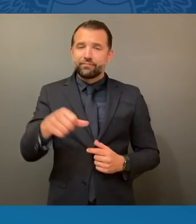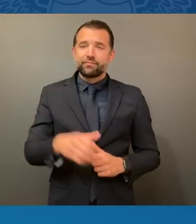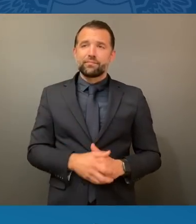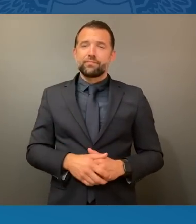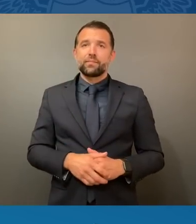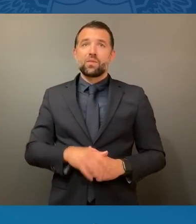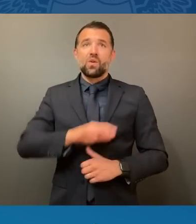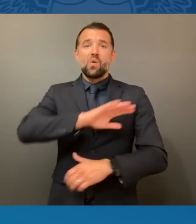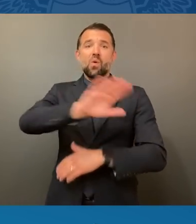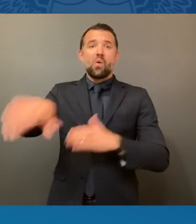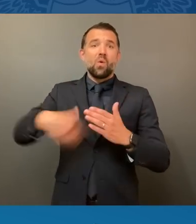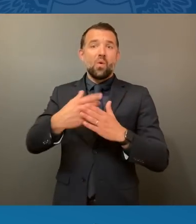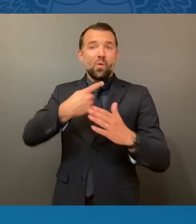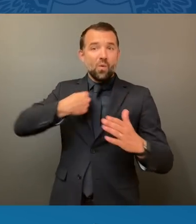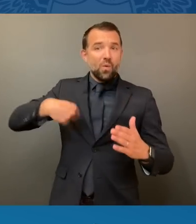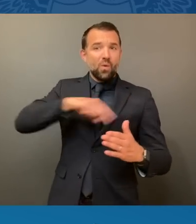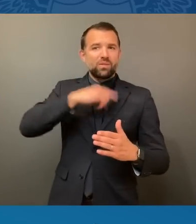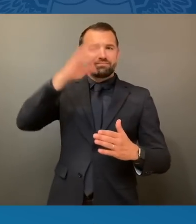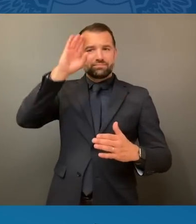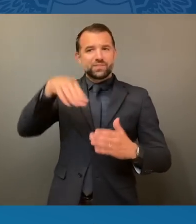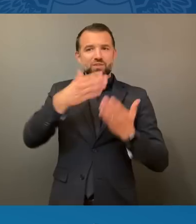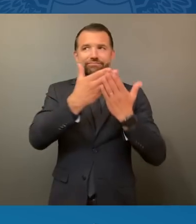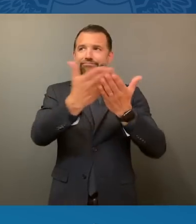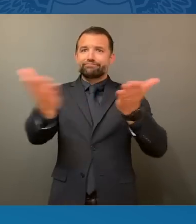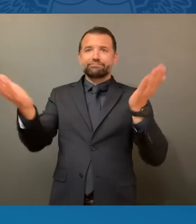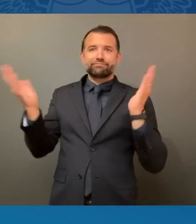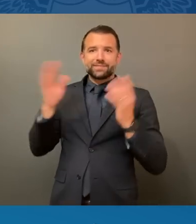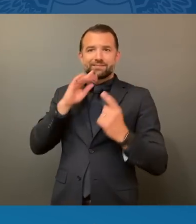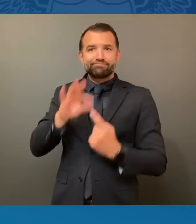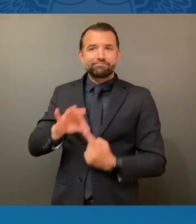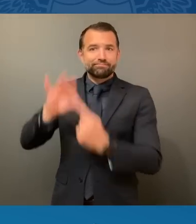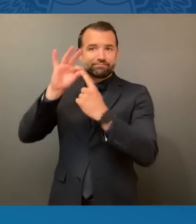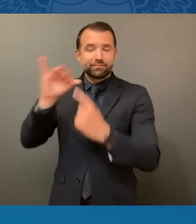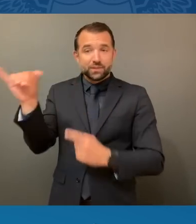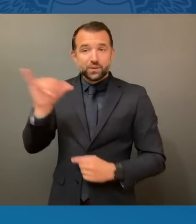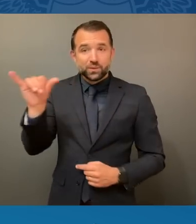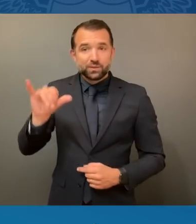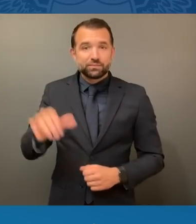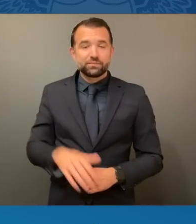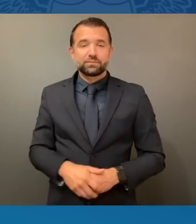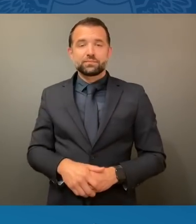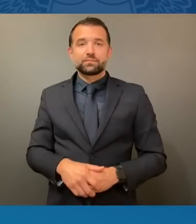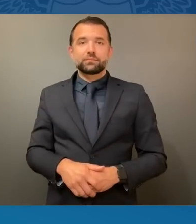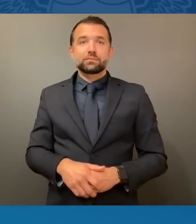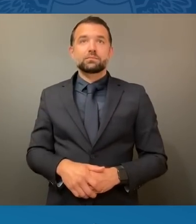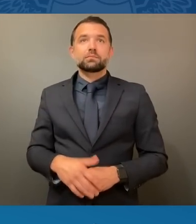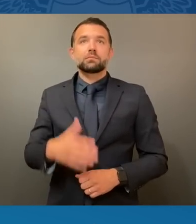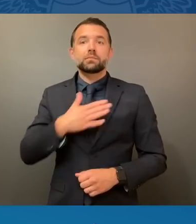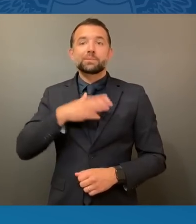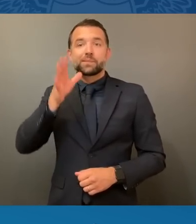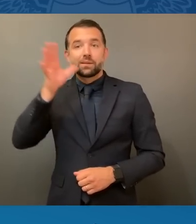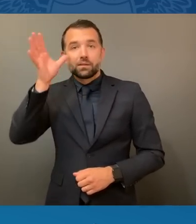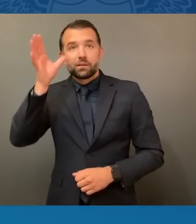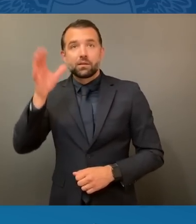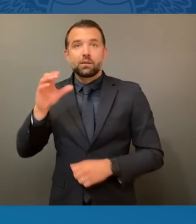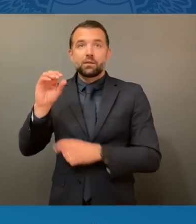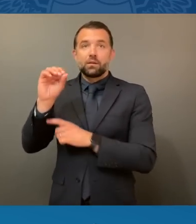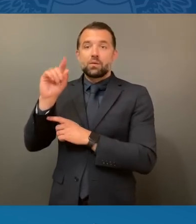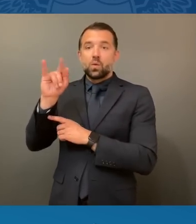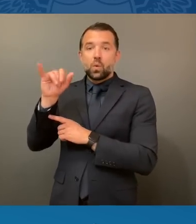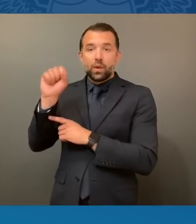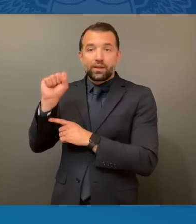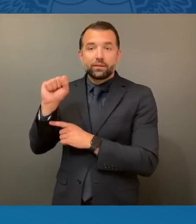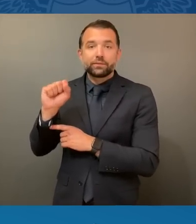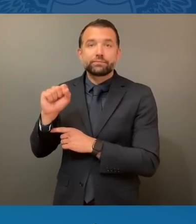You so are is too. everyone here, Everybody here right? is We are special. You know, I know, you know, I'm raised with my parents, Otis and Rosie